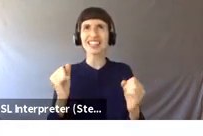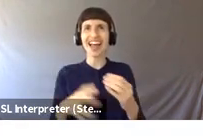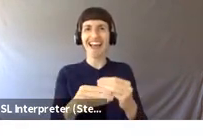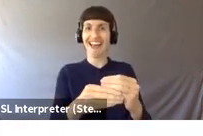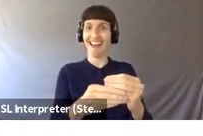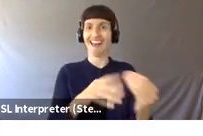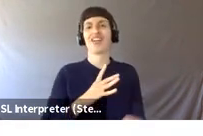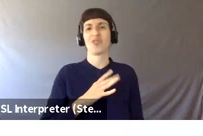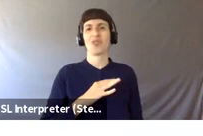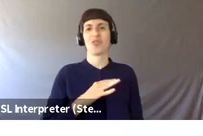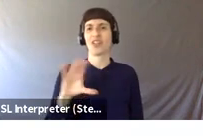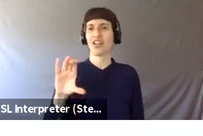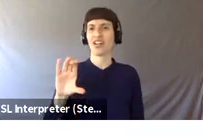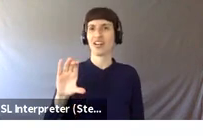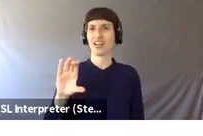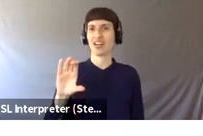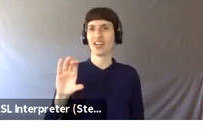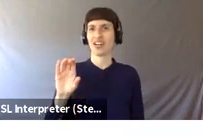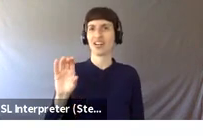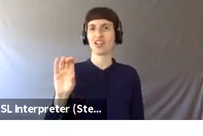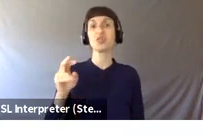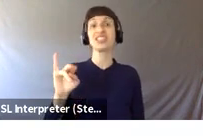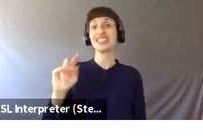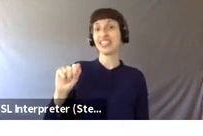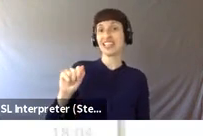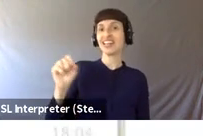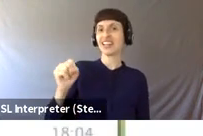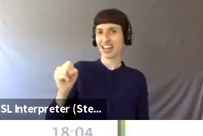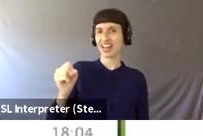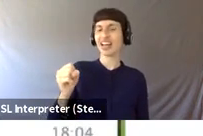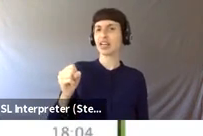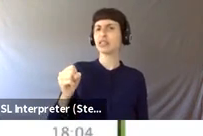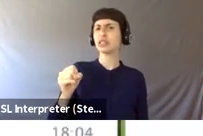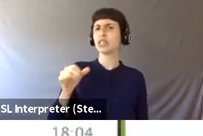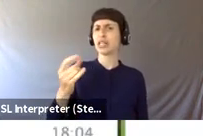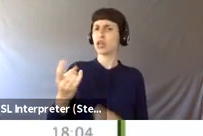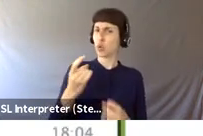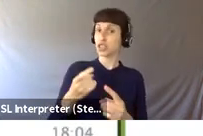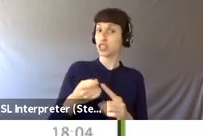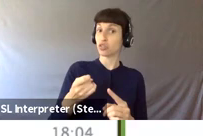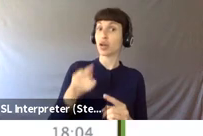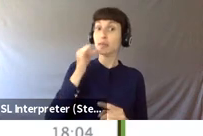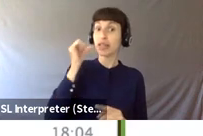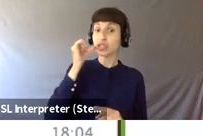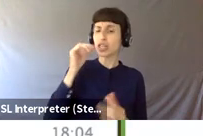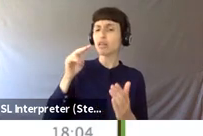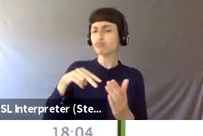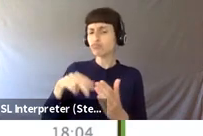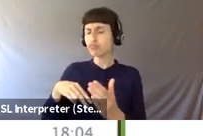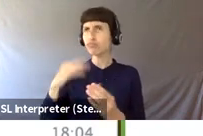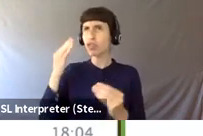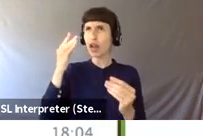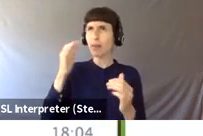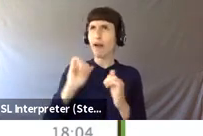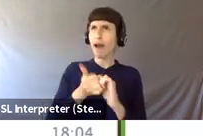Yeah, I had a good time checking into some of the questions from yesterday and pondering how I would do that in Teams. So I hope